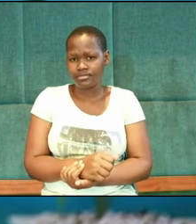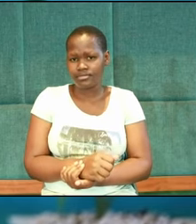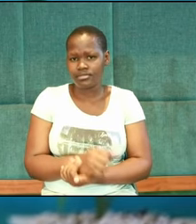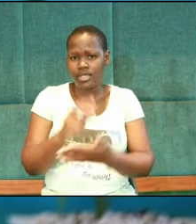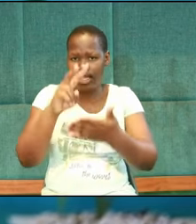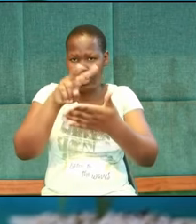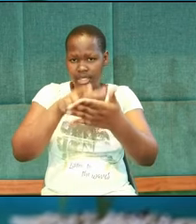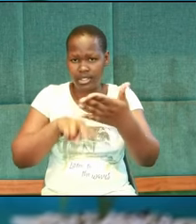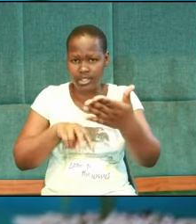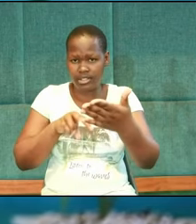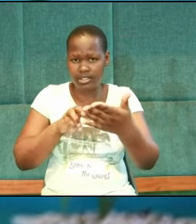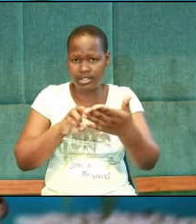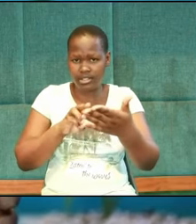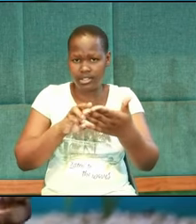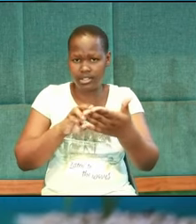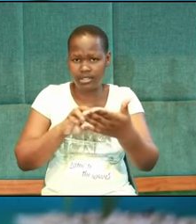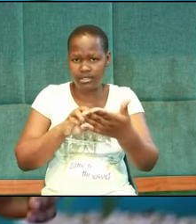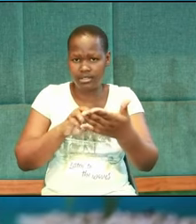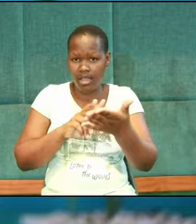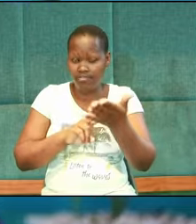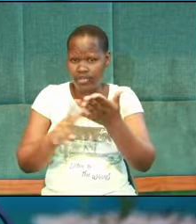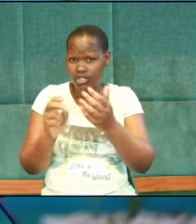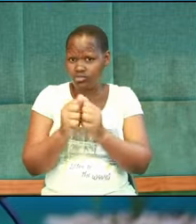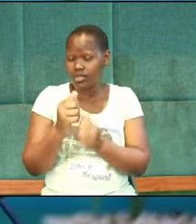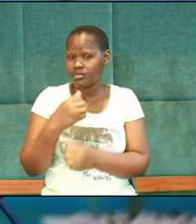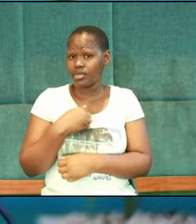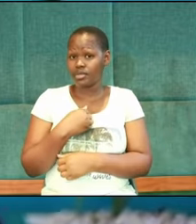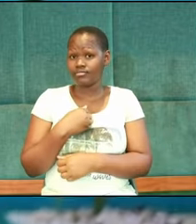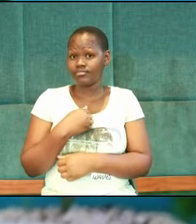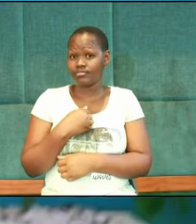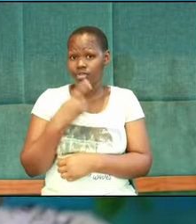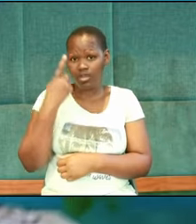Read this text with me, Nairobi Central. Let's read it together.